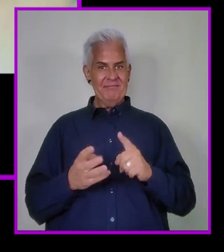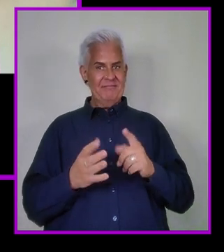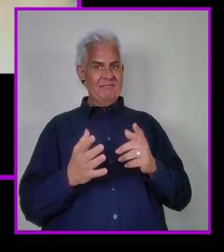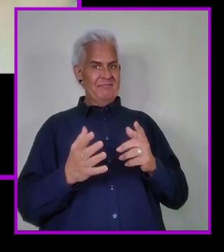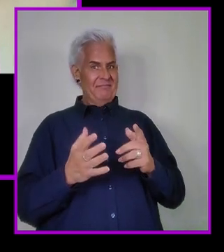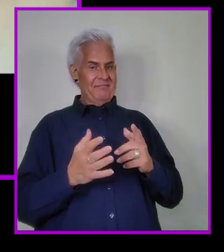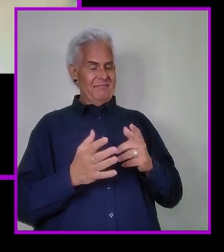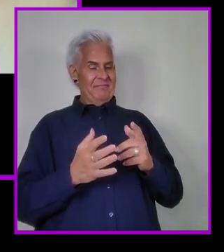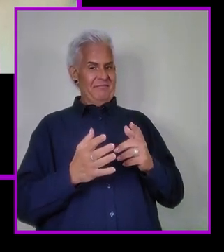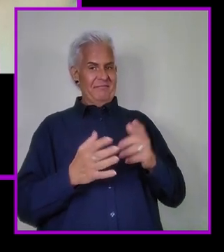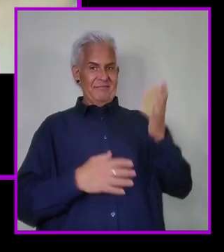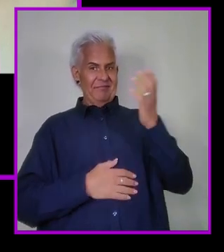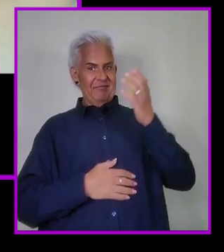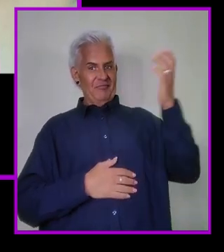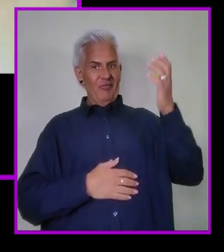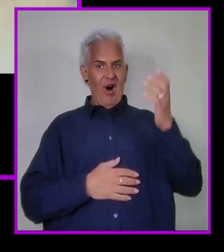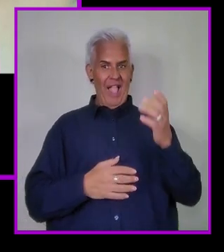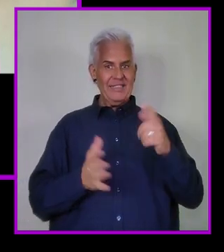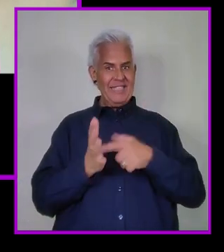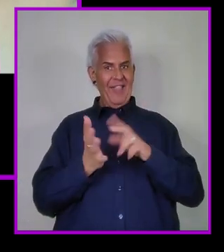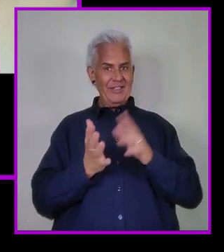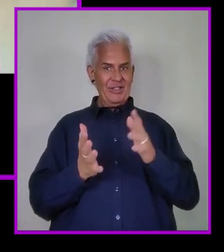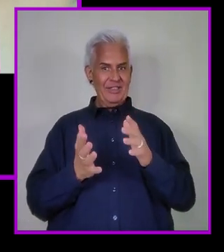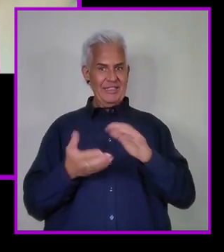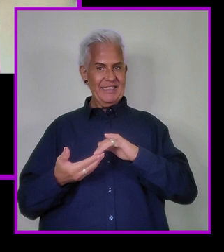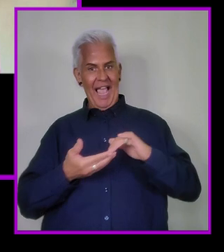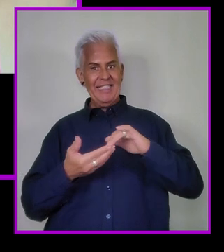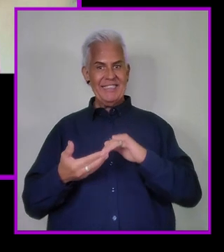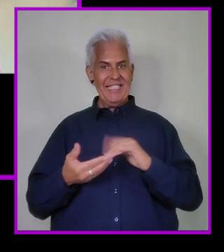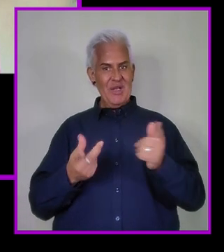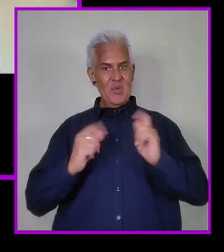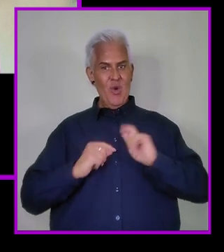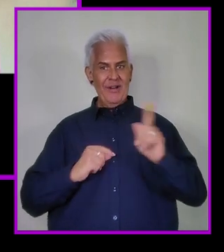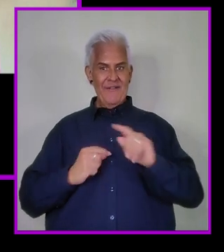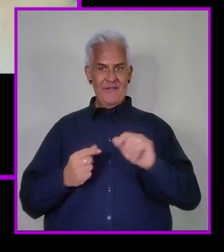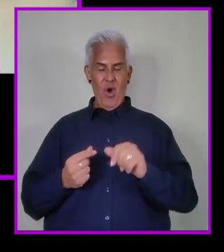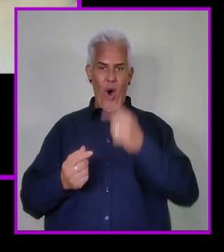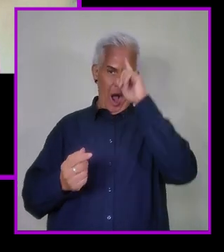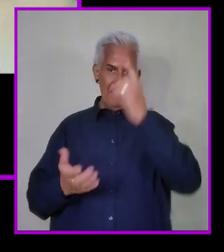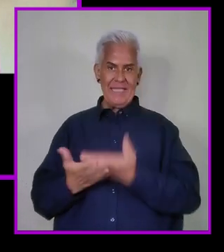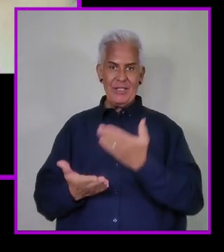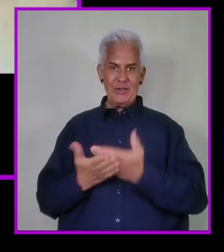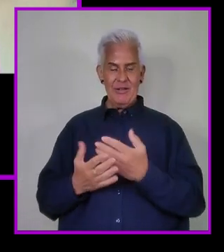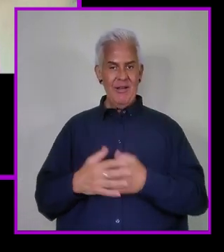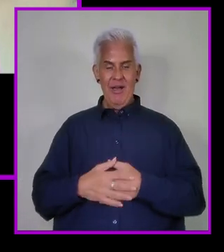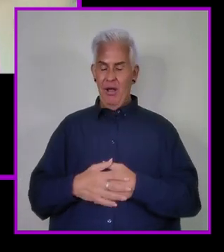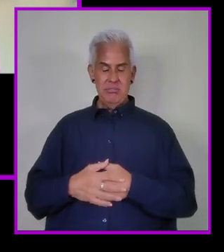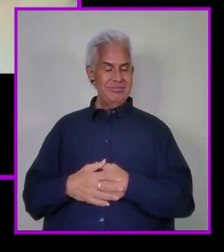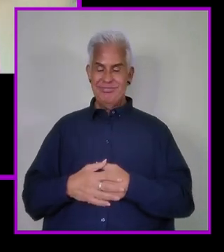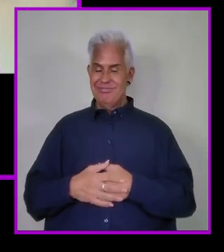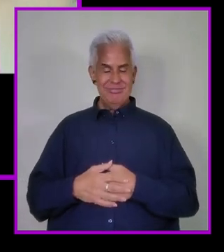Television Society Award for Best Drama Performance for Obsession. It was just such a dream to get a chance to